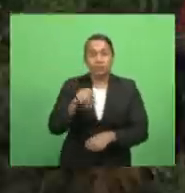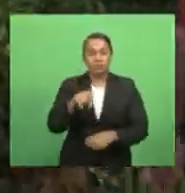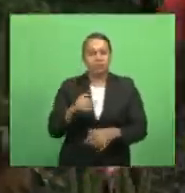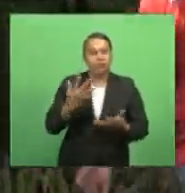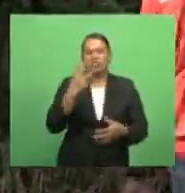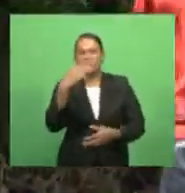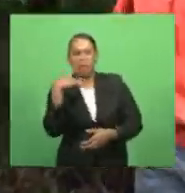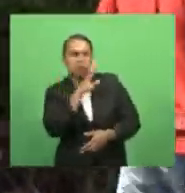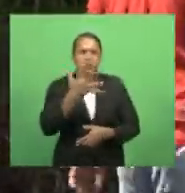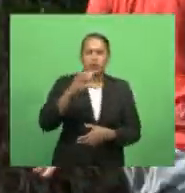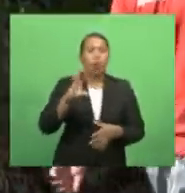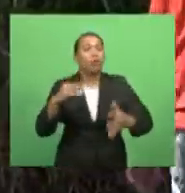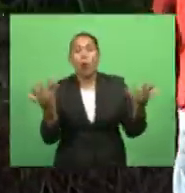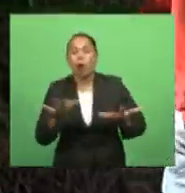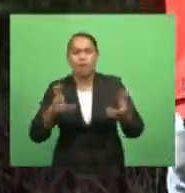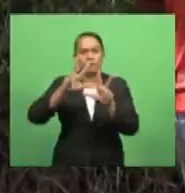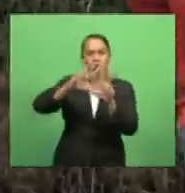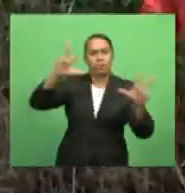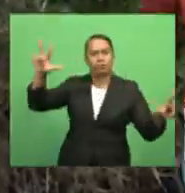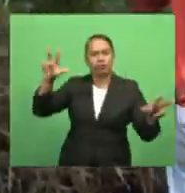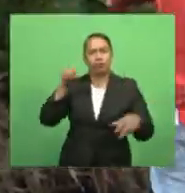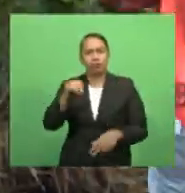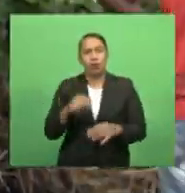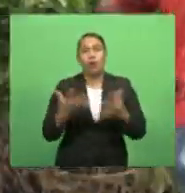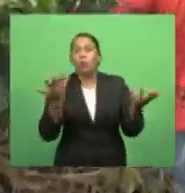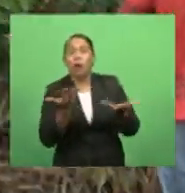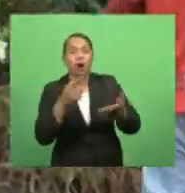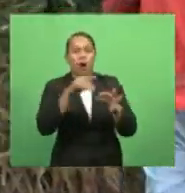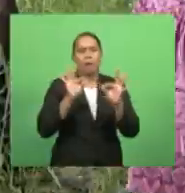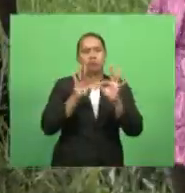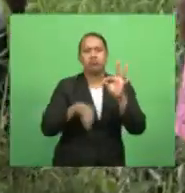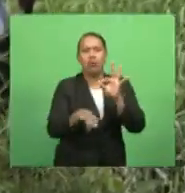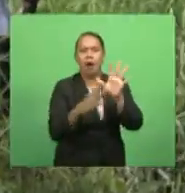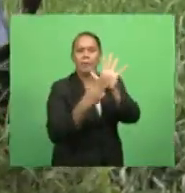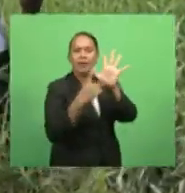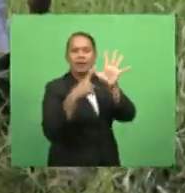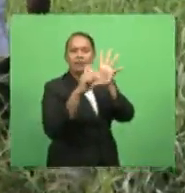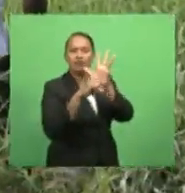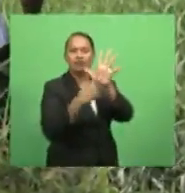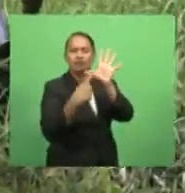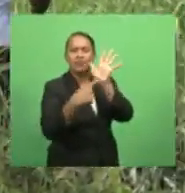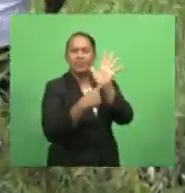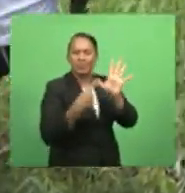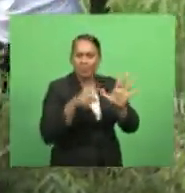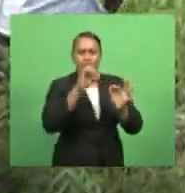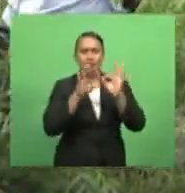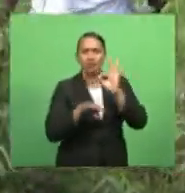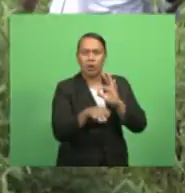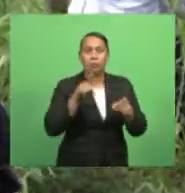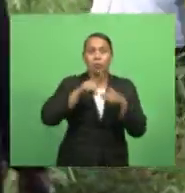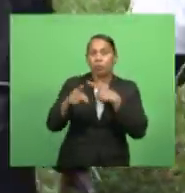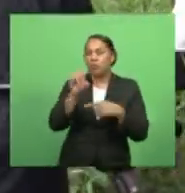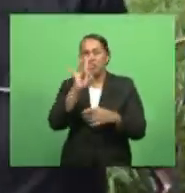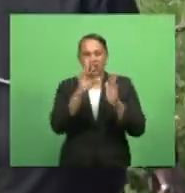are from Vanuatu, the majority of which are from Maduata, and most predominant among 10 to 29-year-olds.